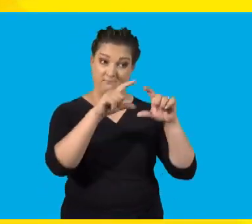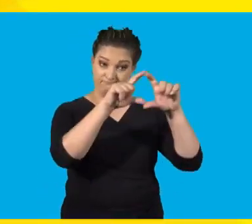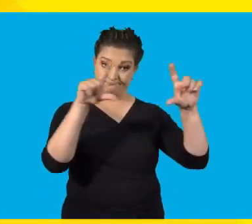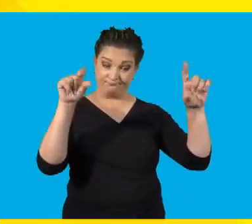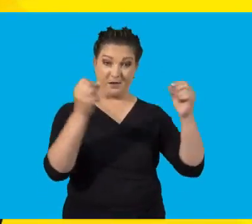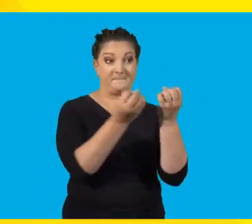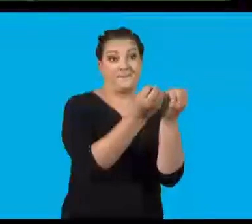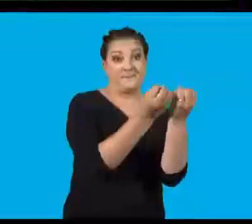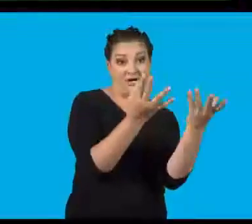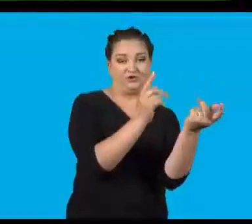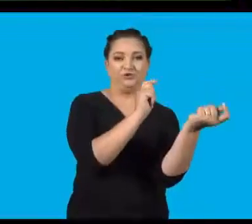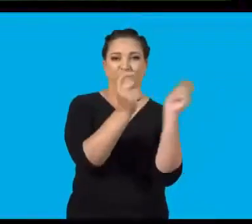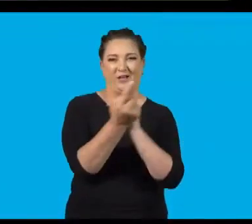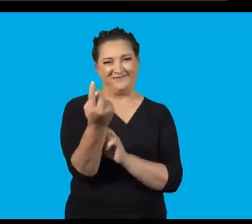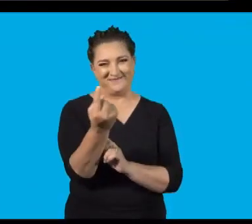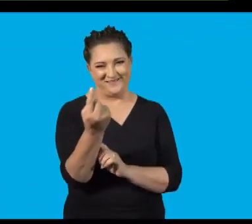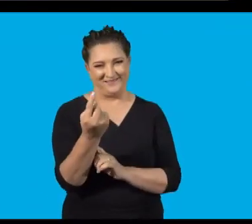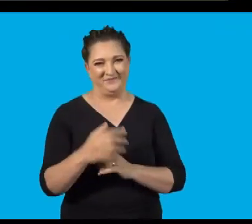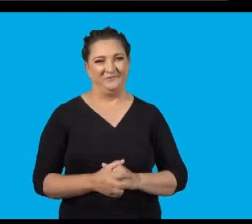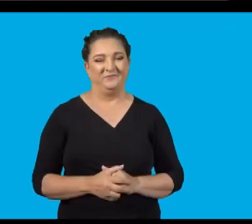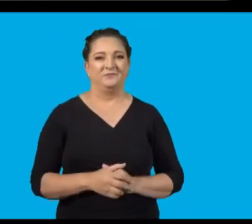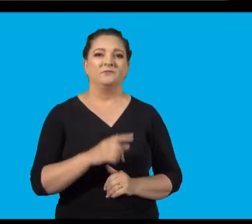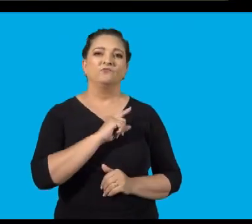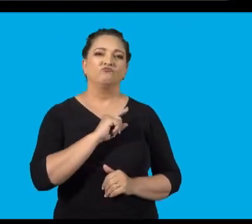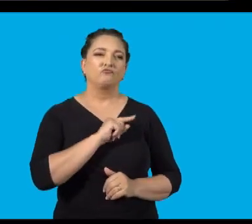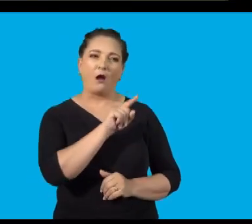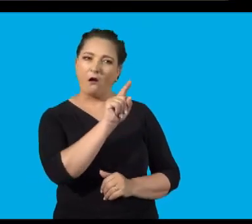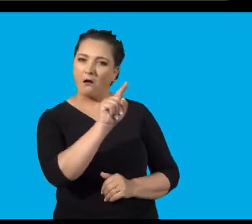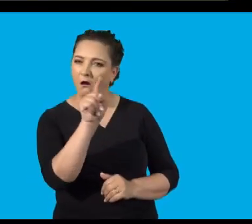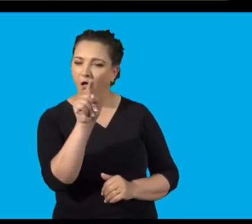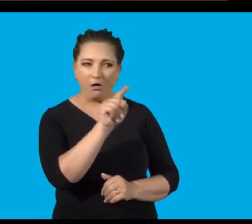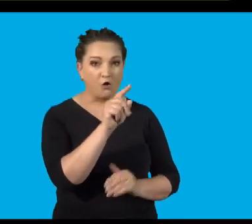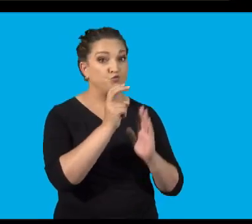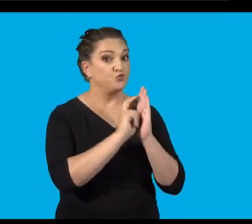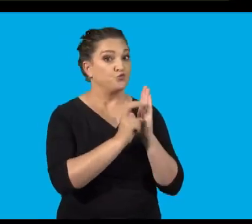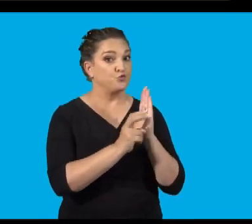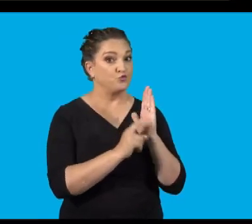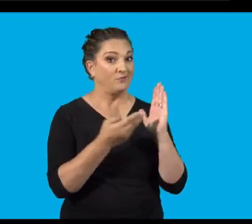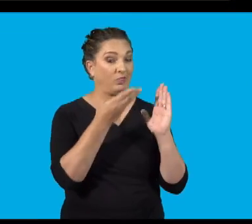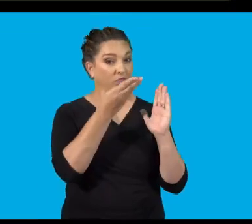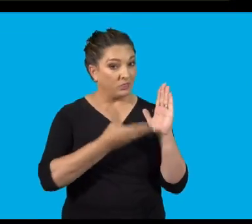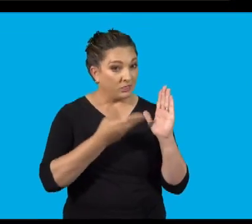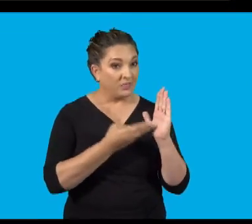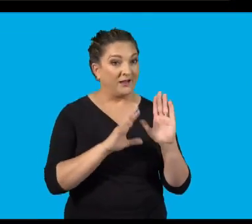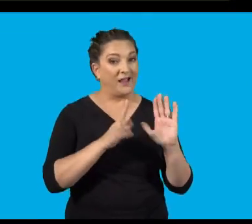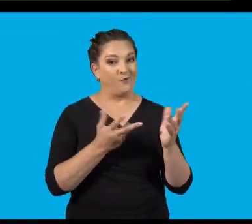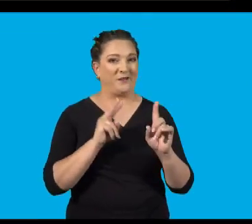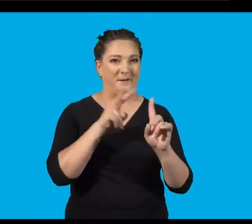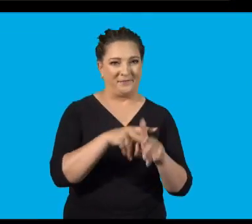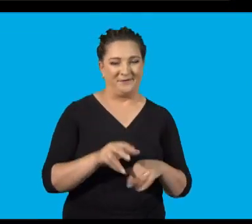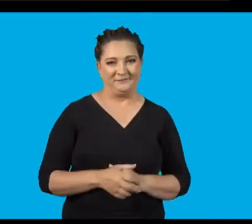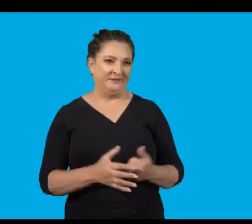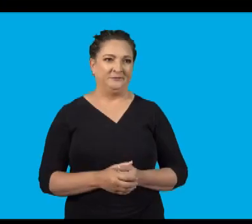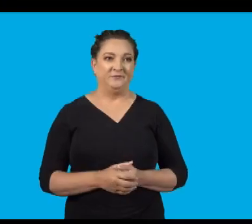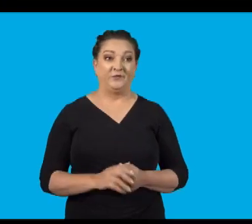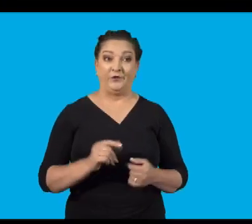this passage, the plural to the singular. So you need to take note of your rules and how to